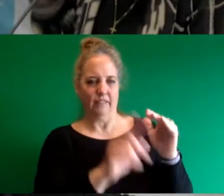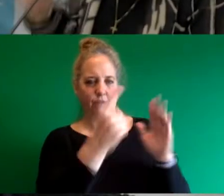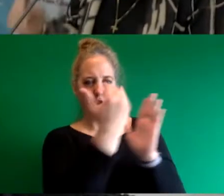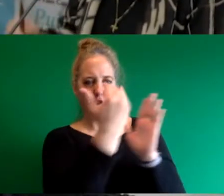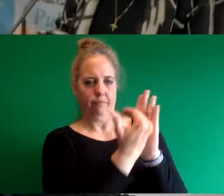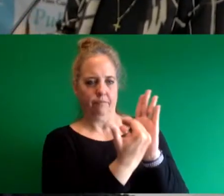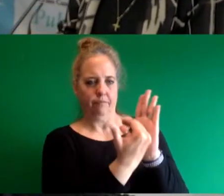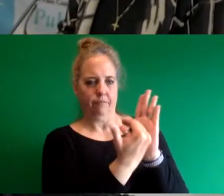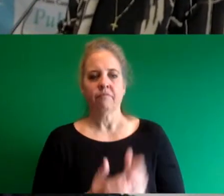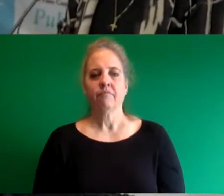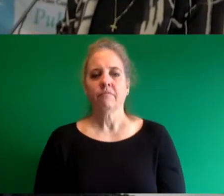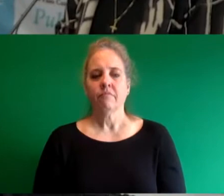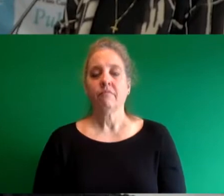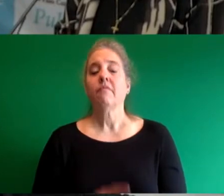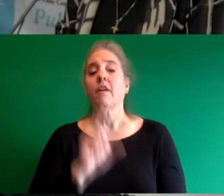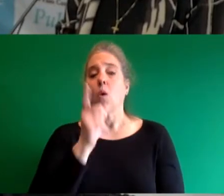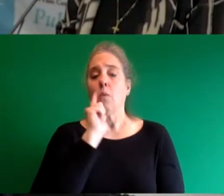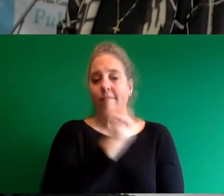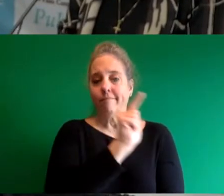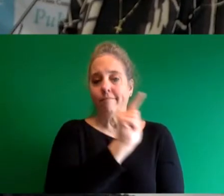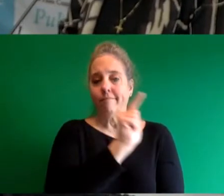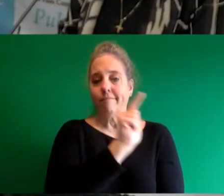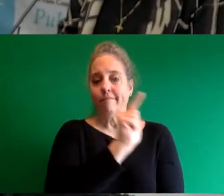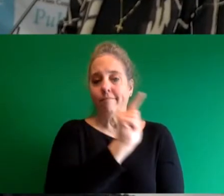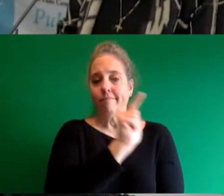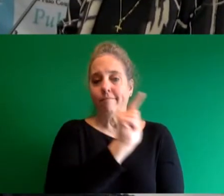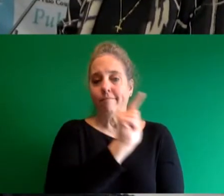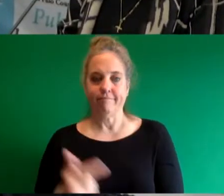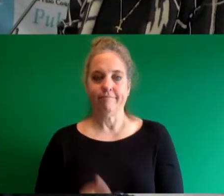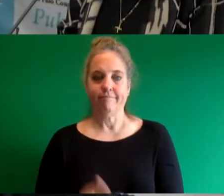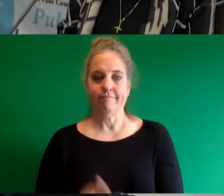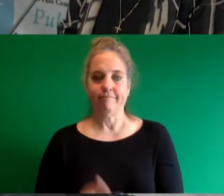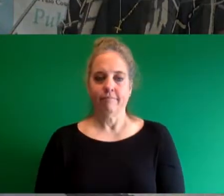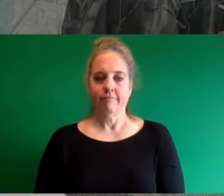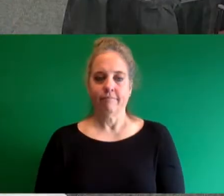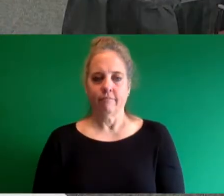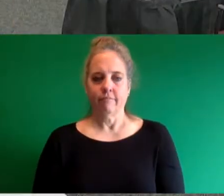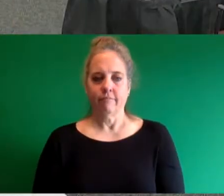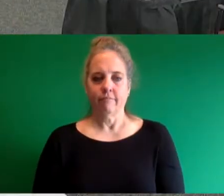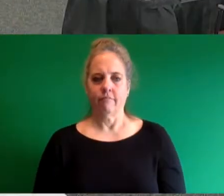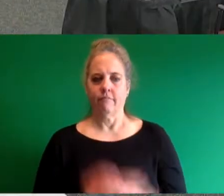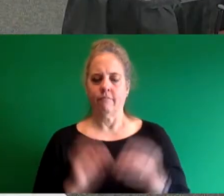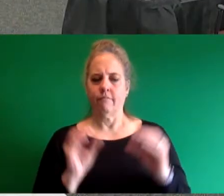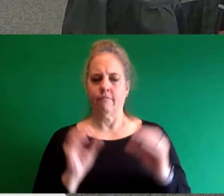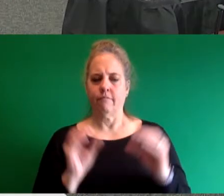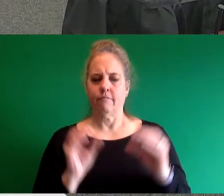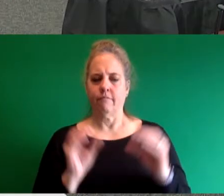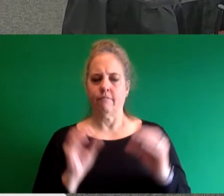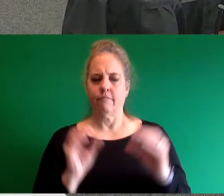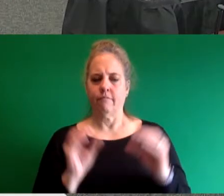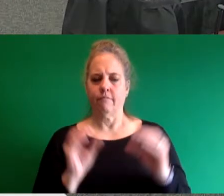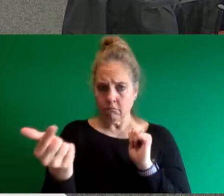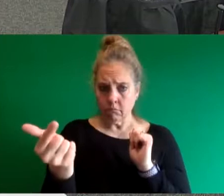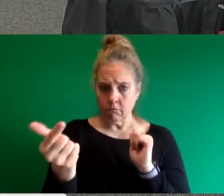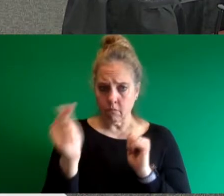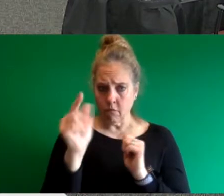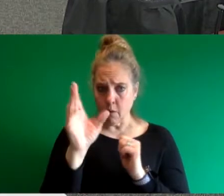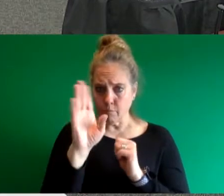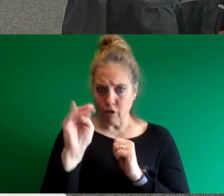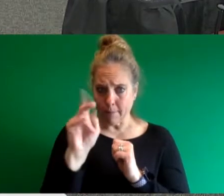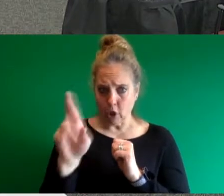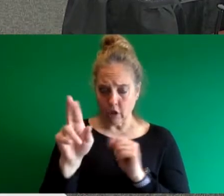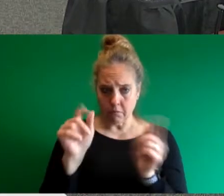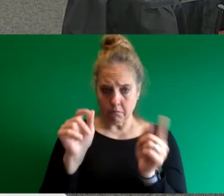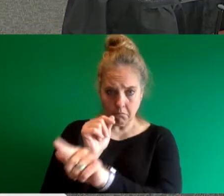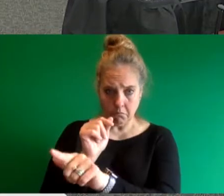Boone? No comments, please. Okay, Commissioner Brimmer? This may be in a staff report later, but I